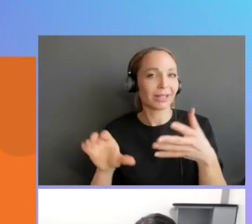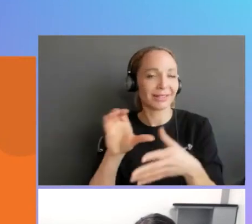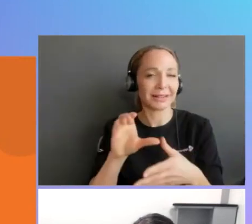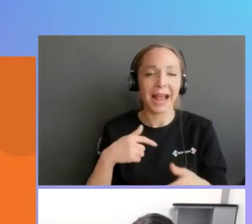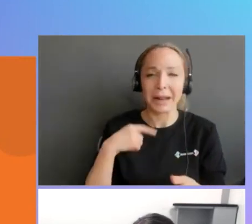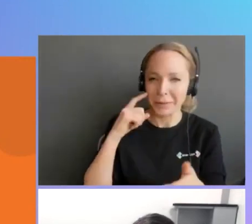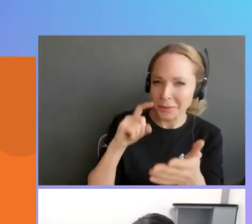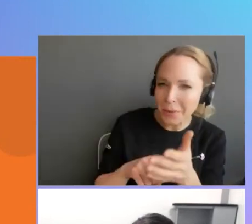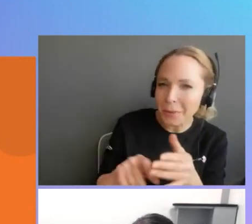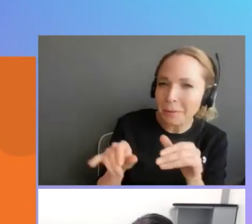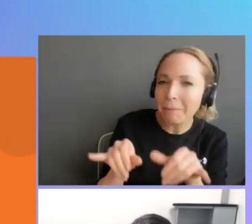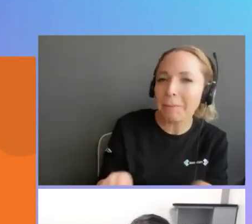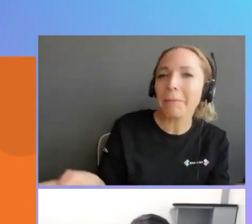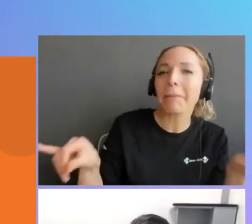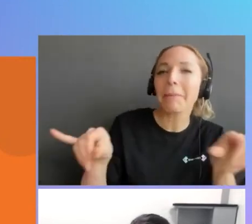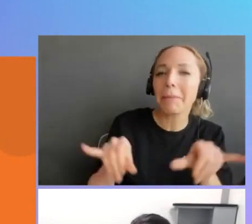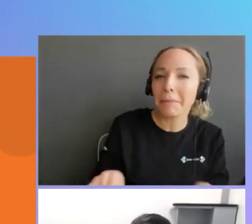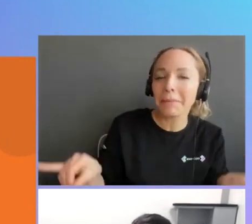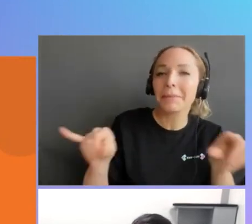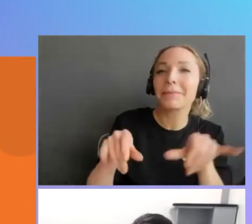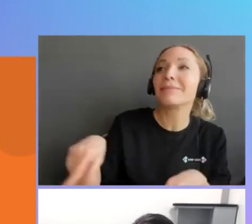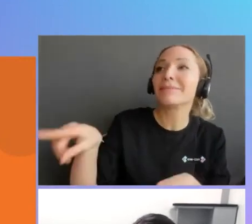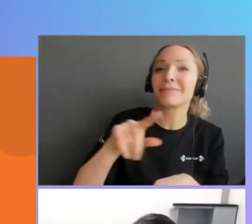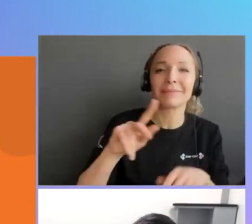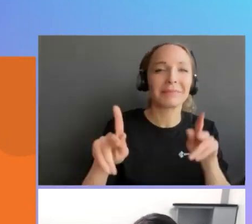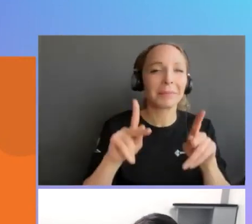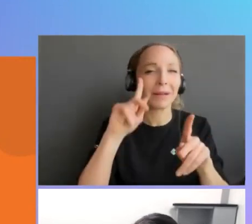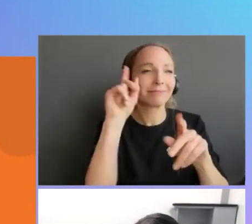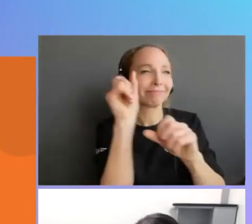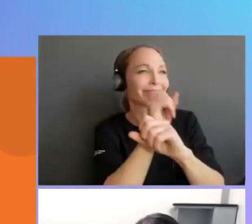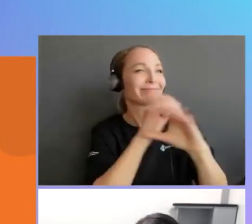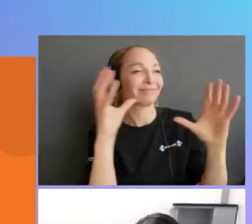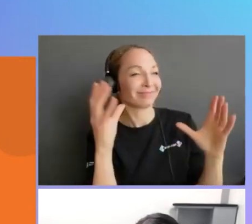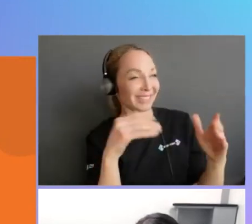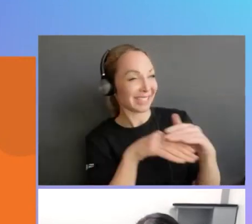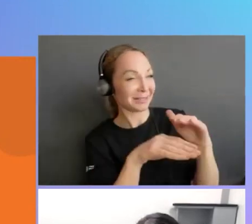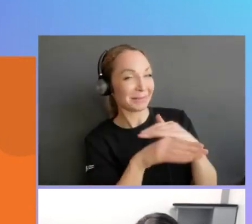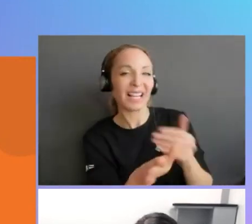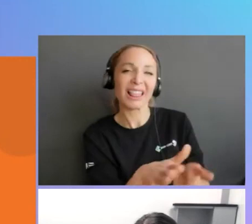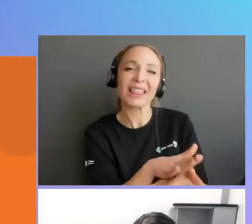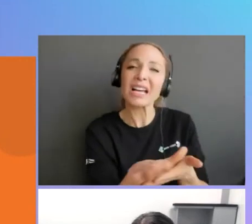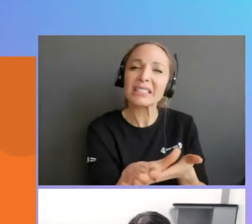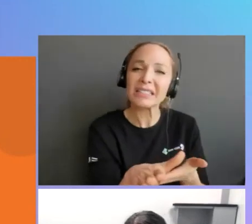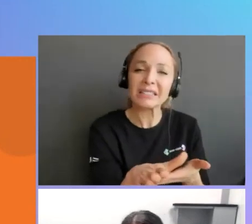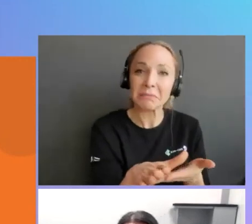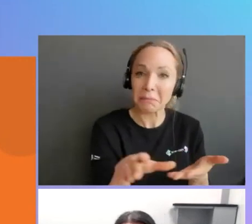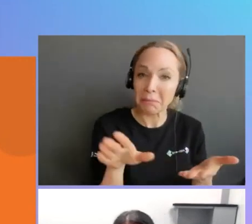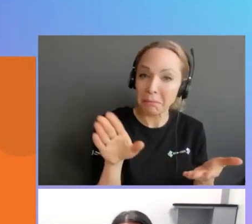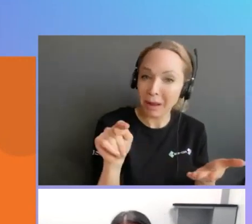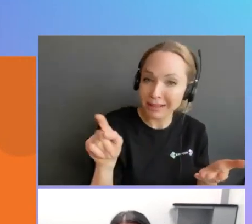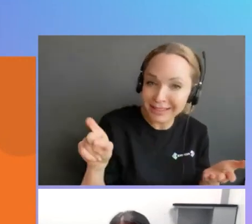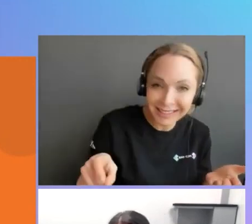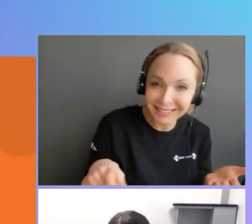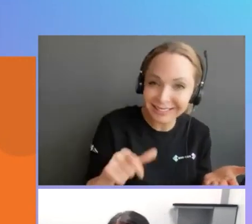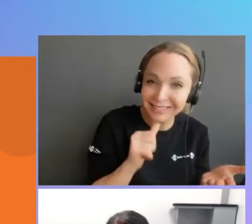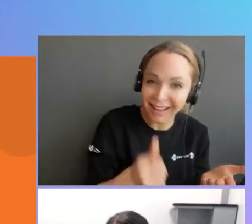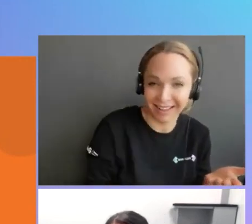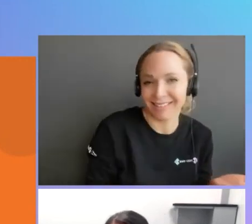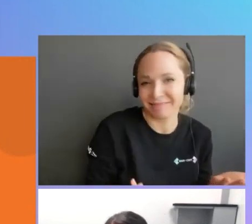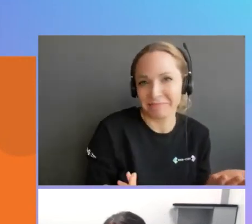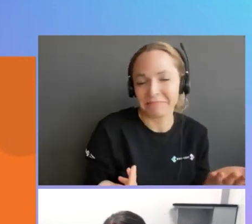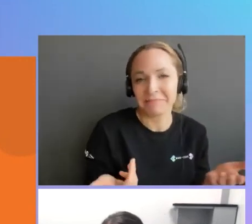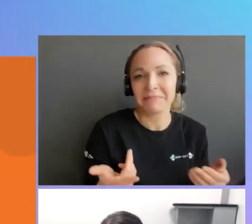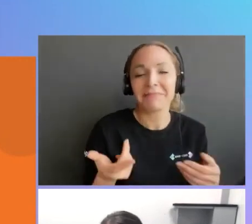think of accessibility as nice to haves, not need to haves, where we know that accessibility, they're functional requirements. If